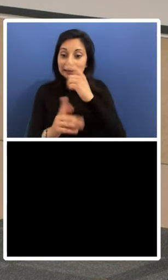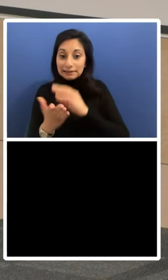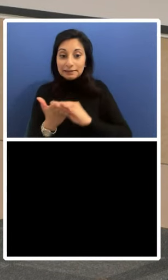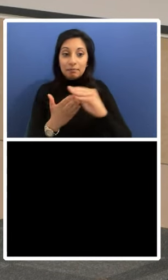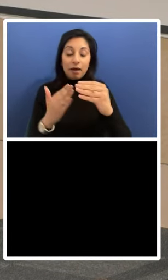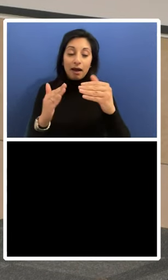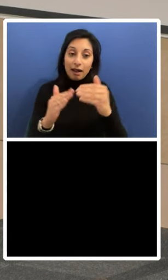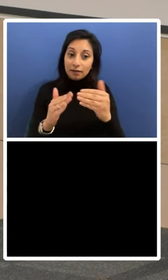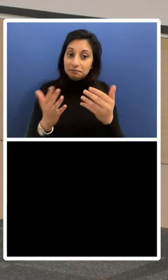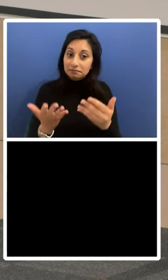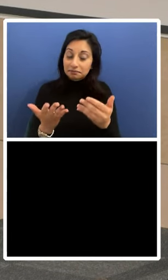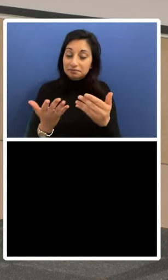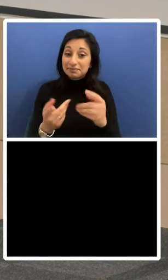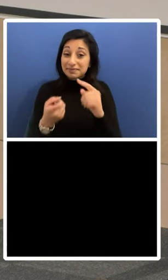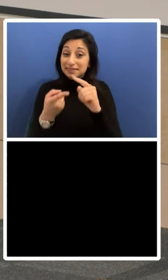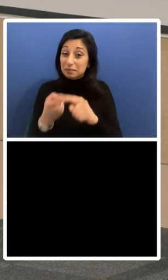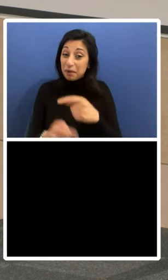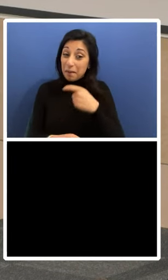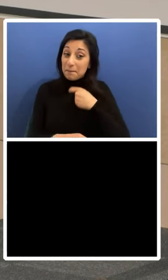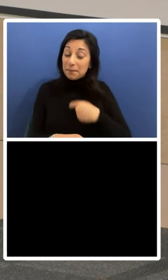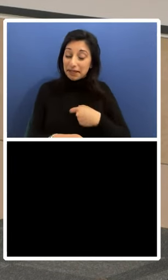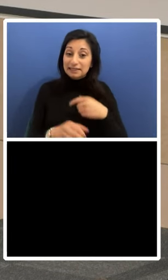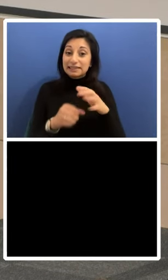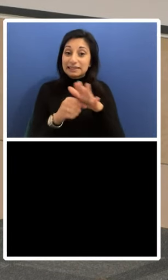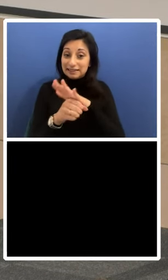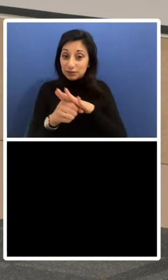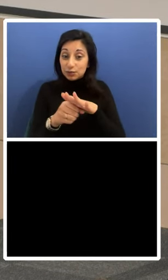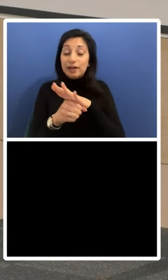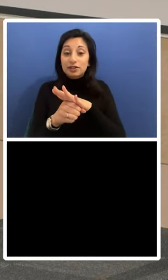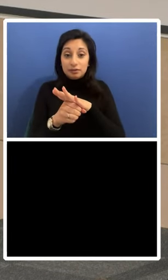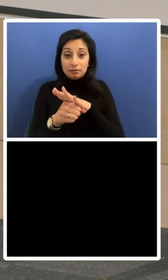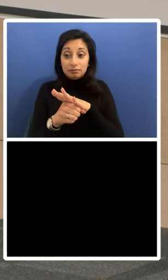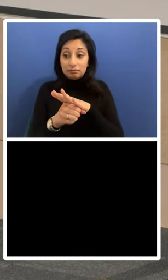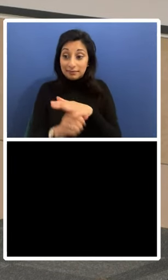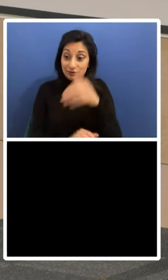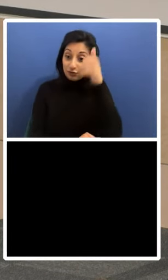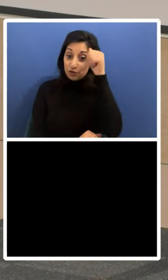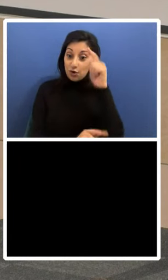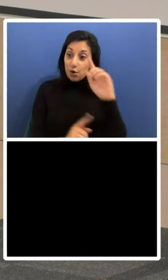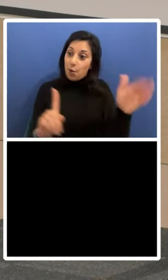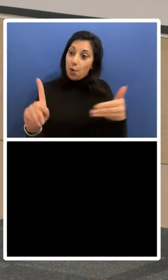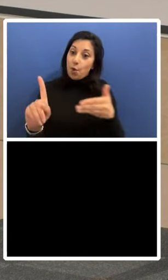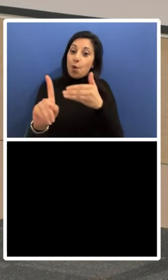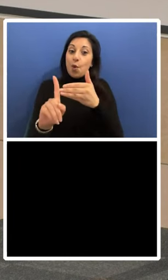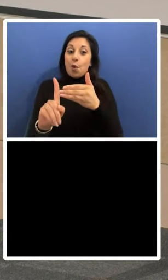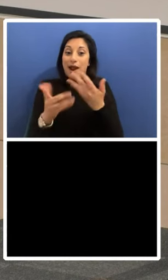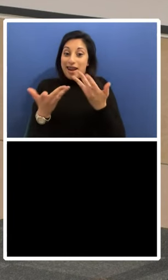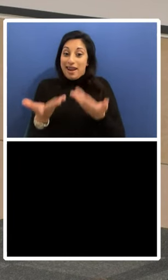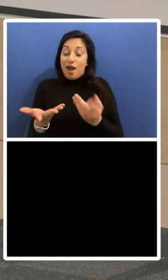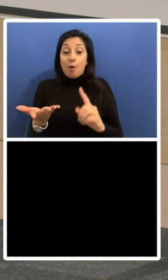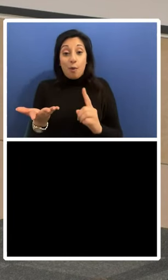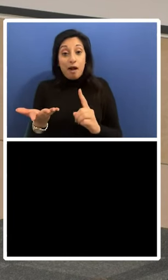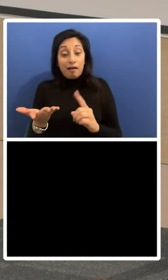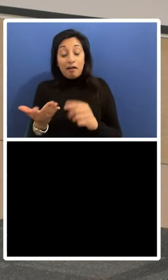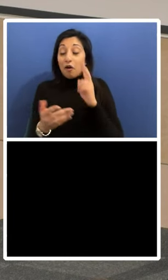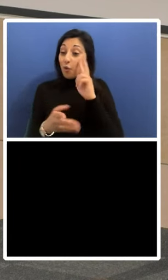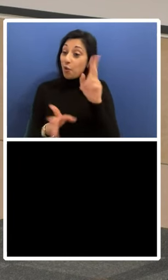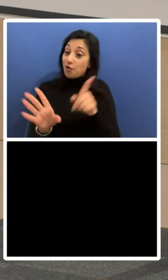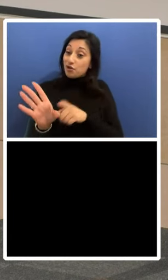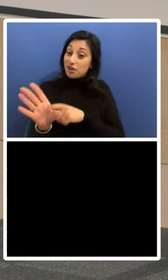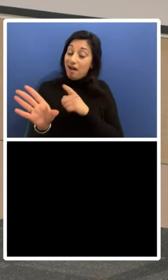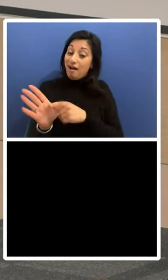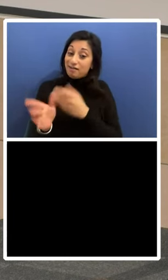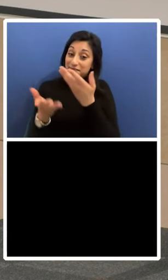I think it's going to depend on your personal situation. If you really know what you want to do now, then gun for it and go for it. You look quite young. I would